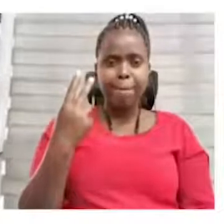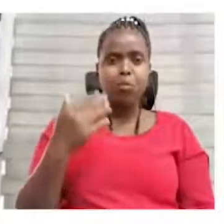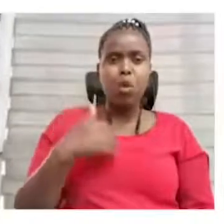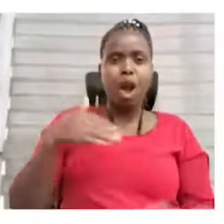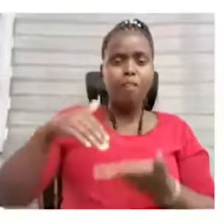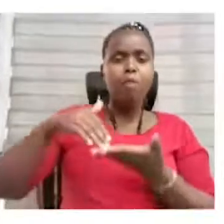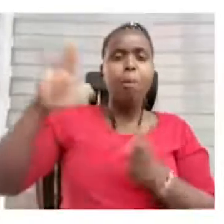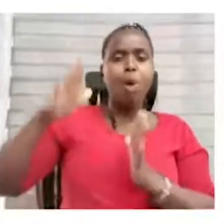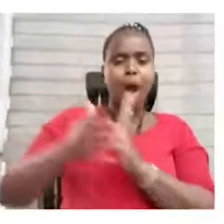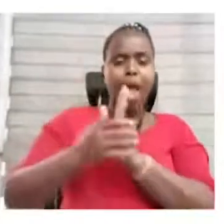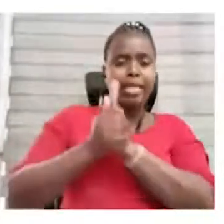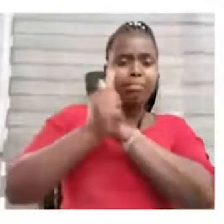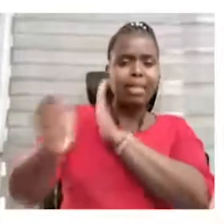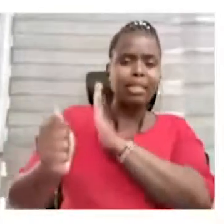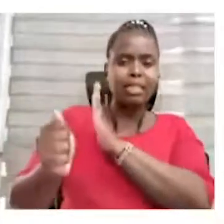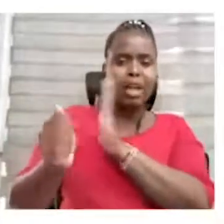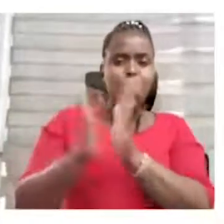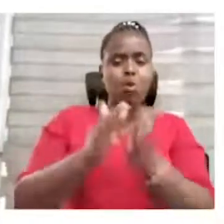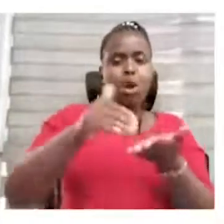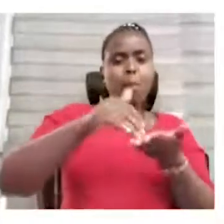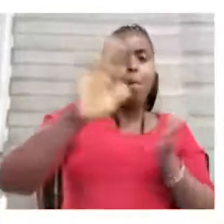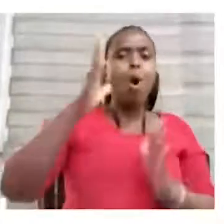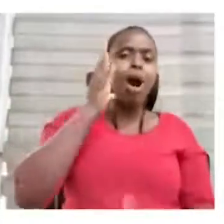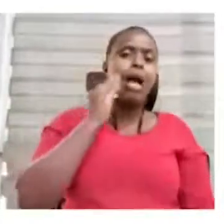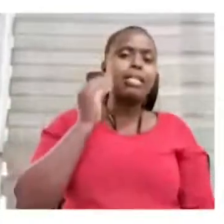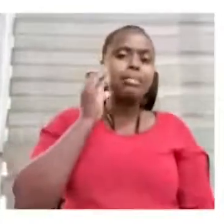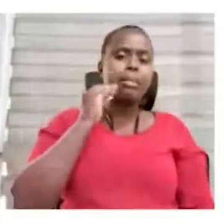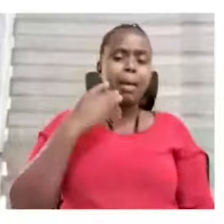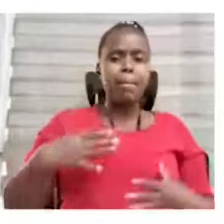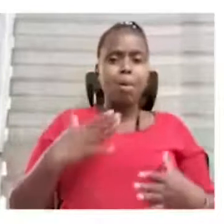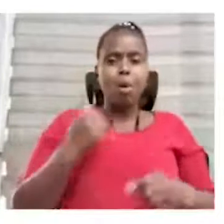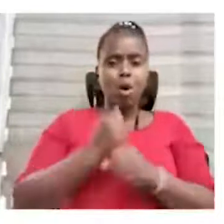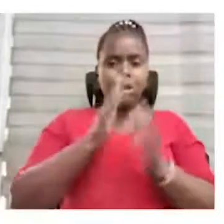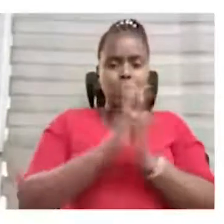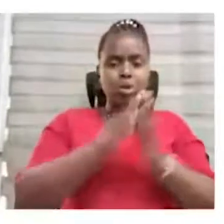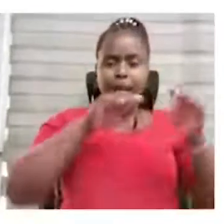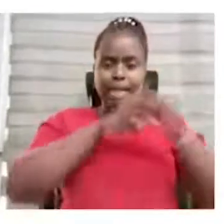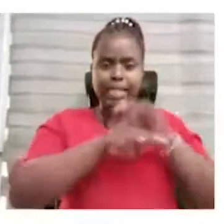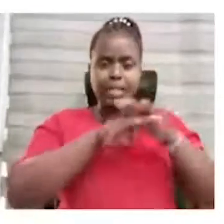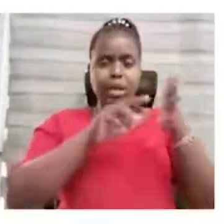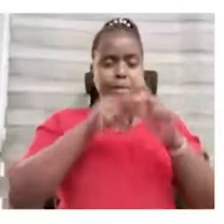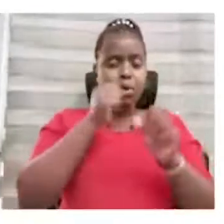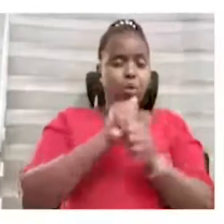more experience working with our accessibility community, we can do so in different parts of